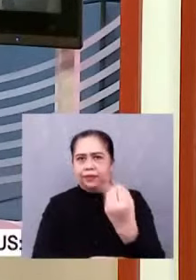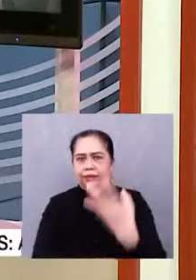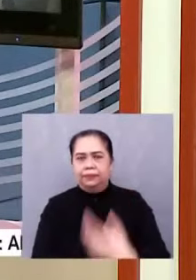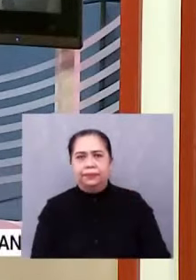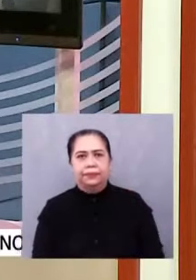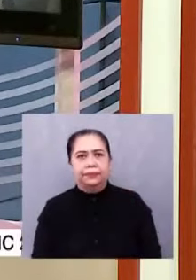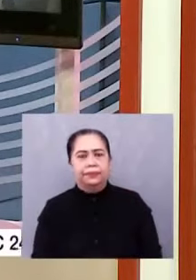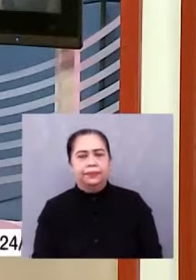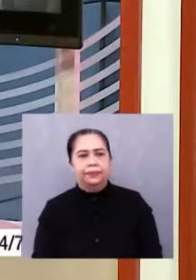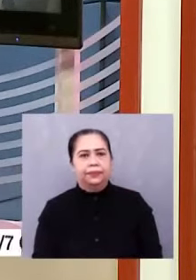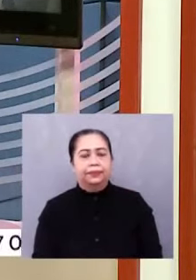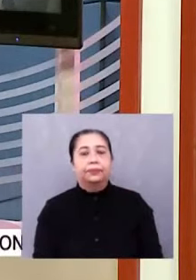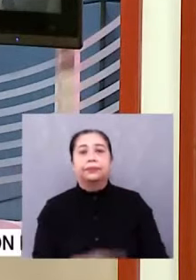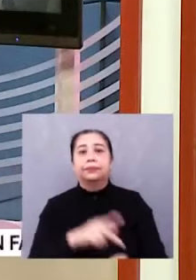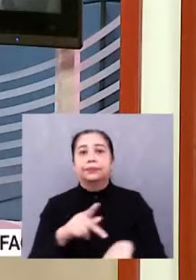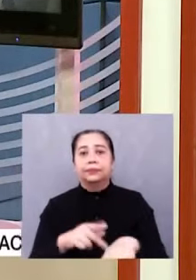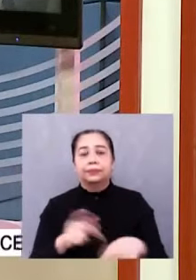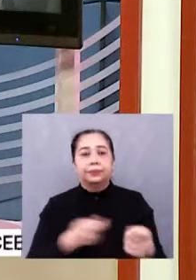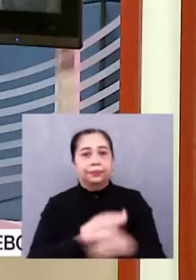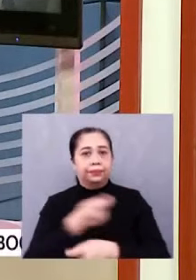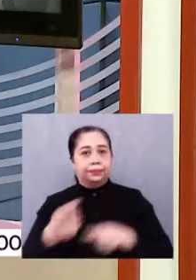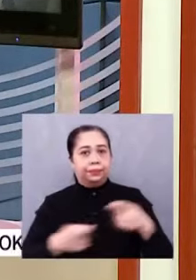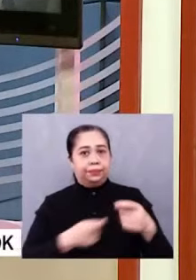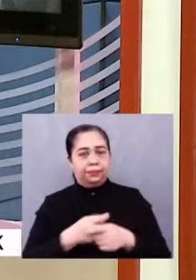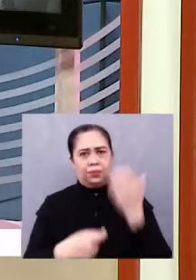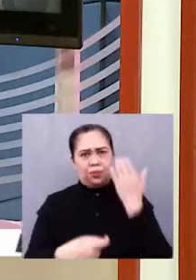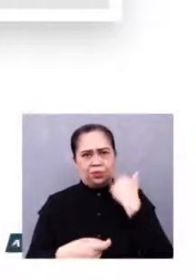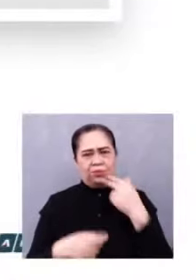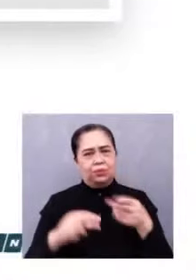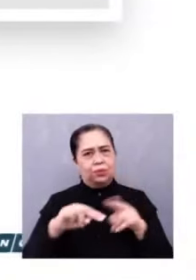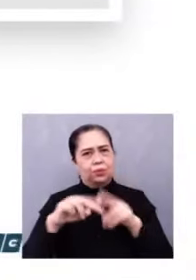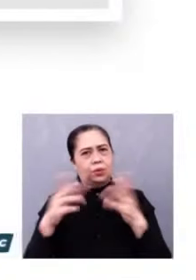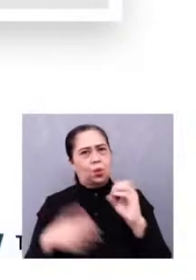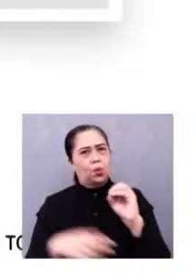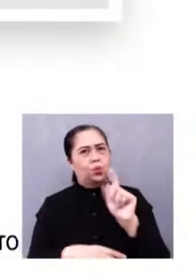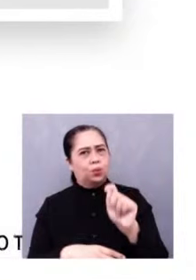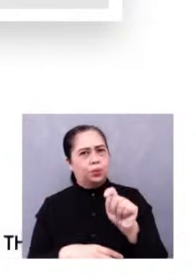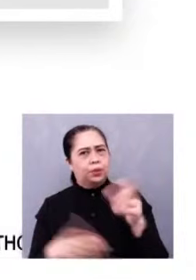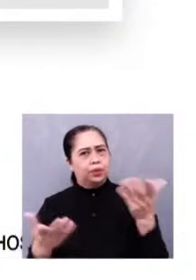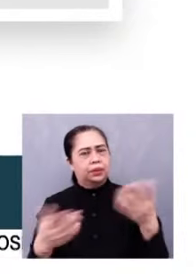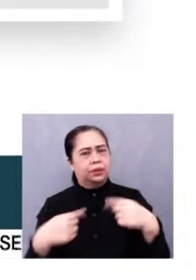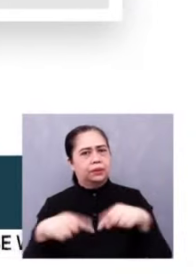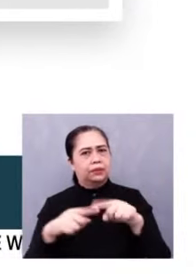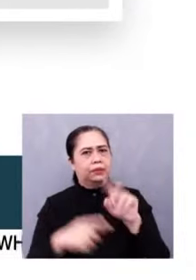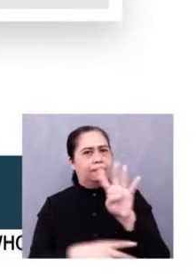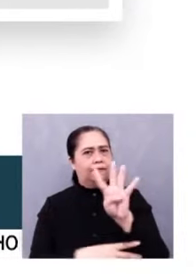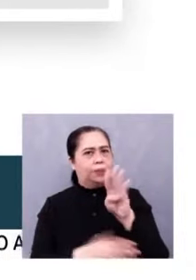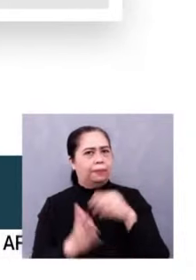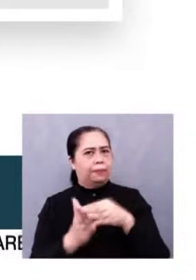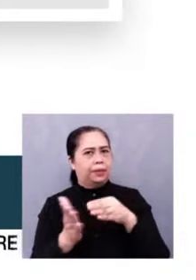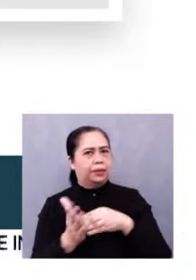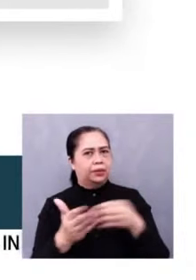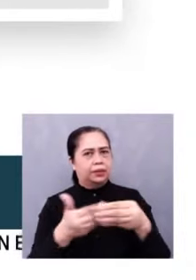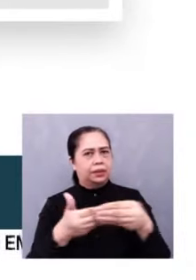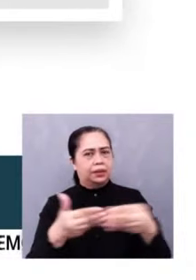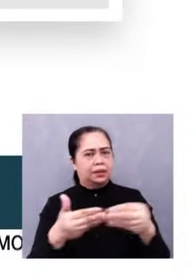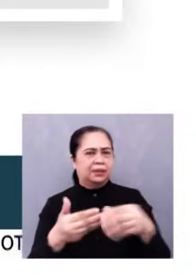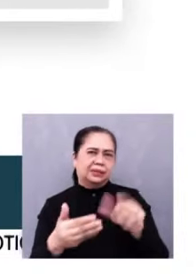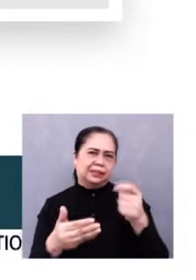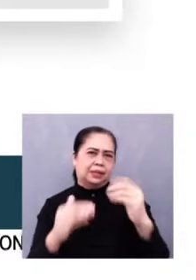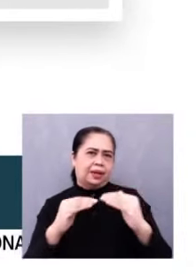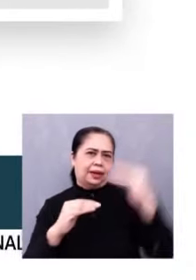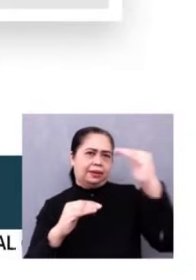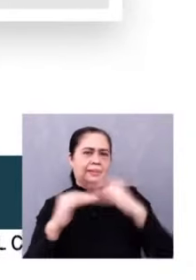The Philippine trade deficit widens in October. It came in at over $4 billion, slightly higher than